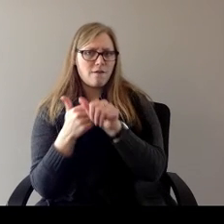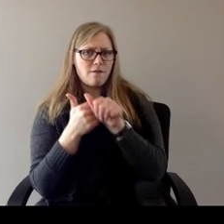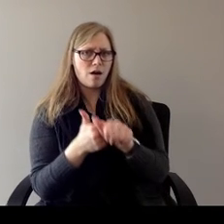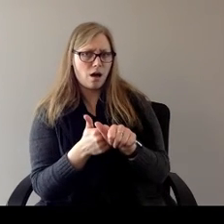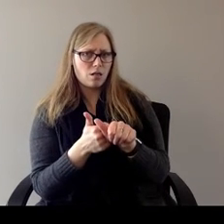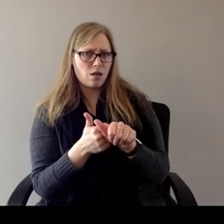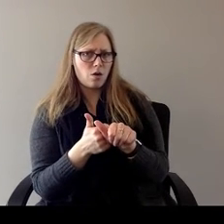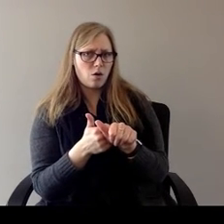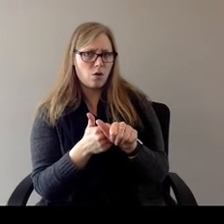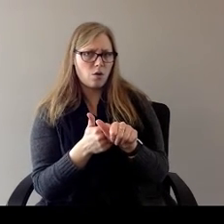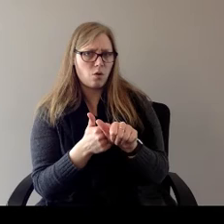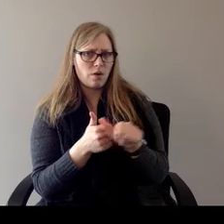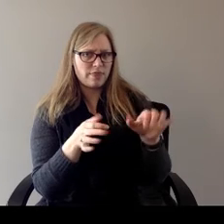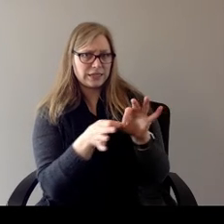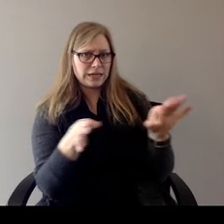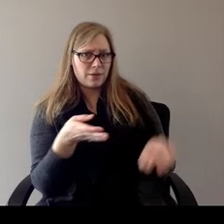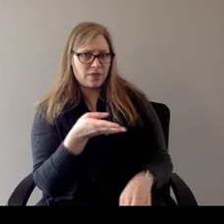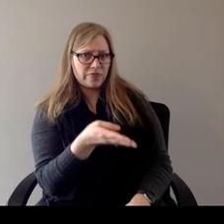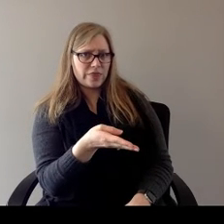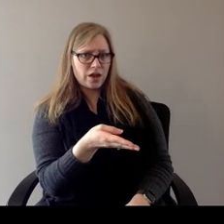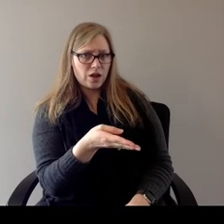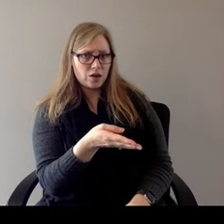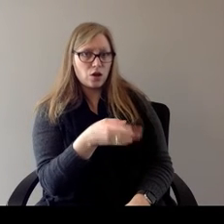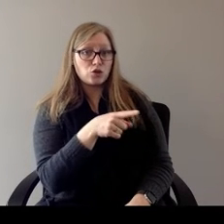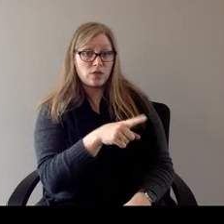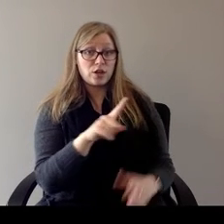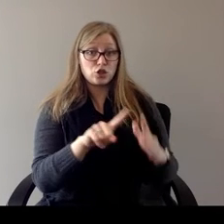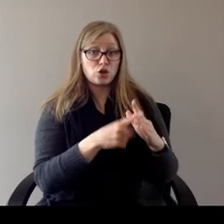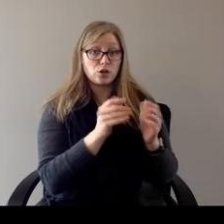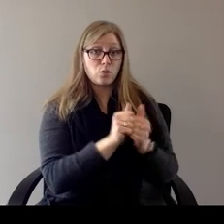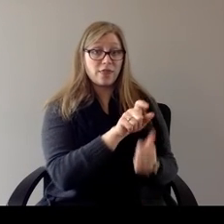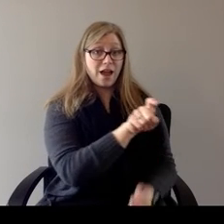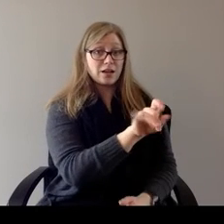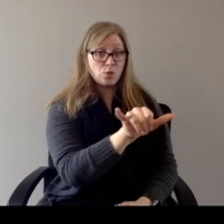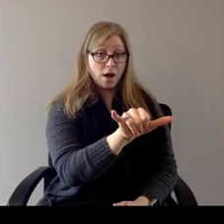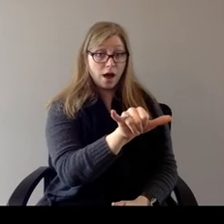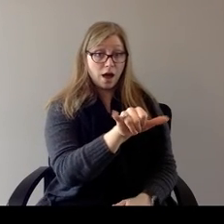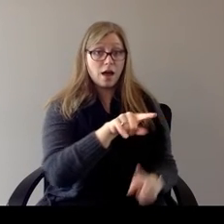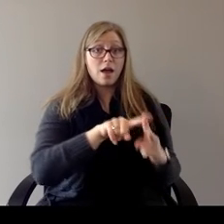with XY here and VW. So here's